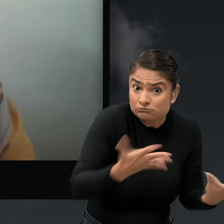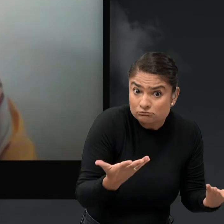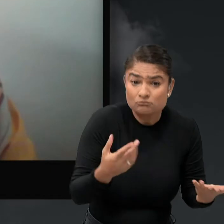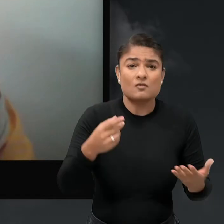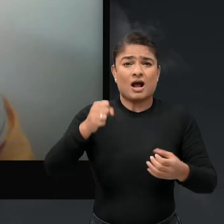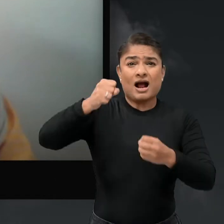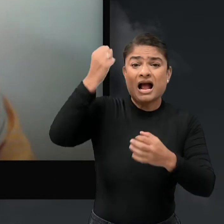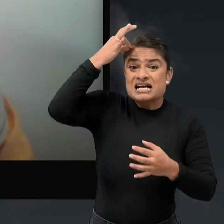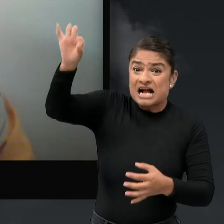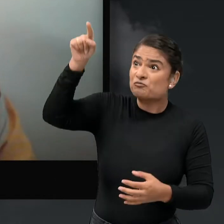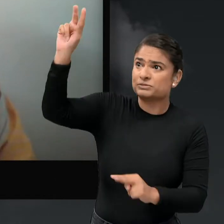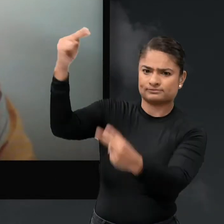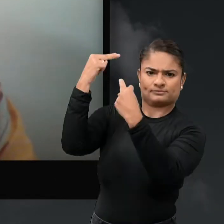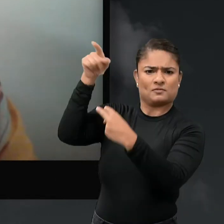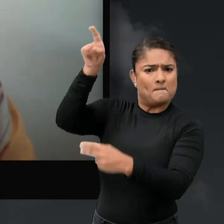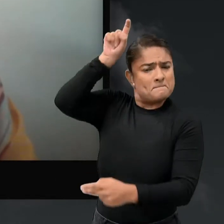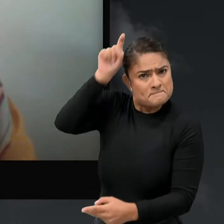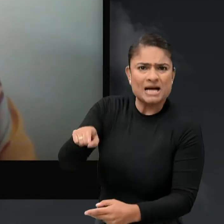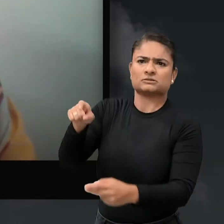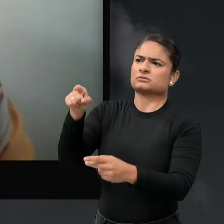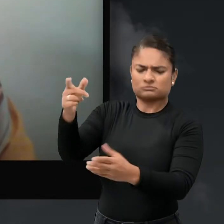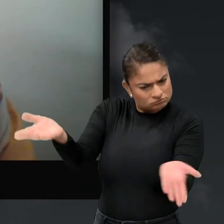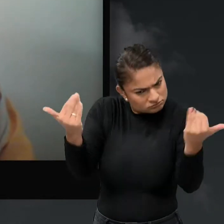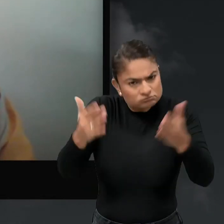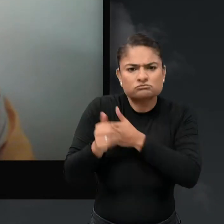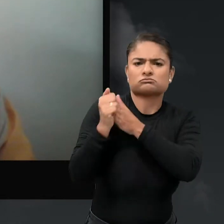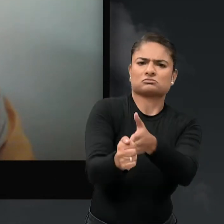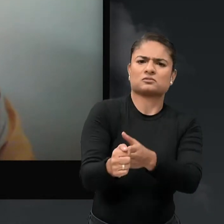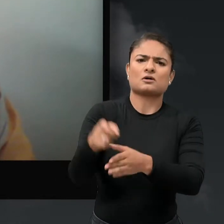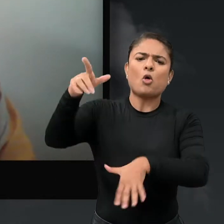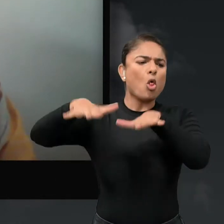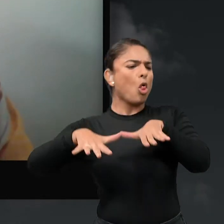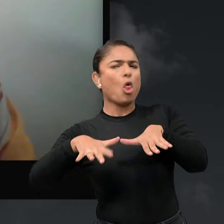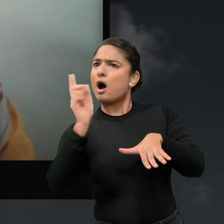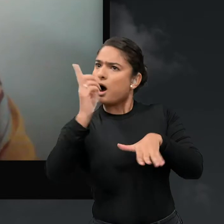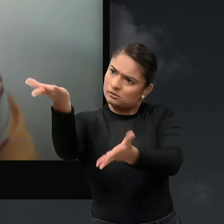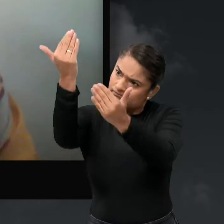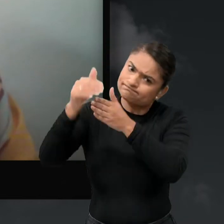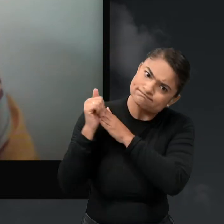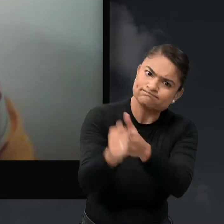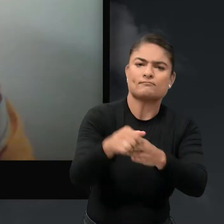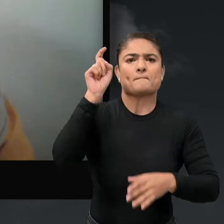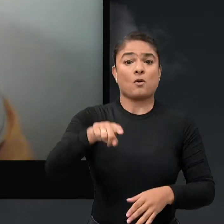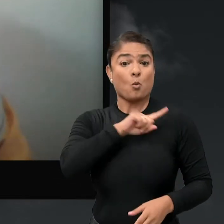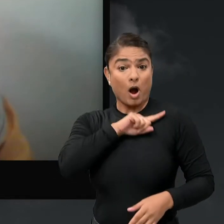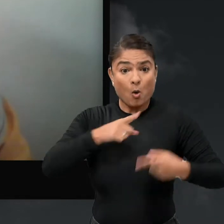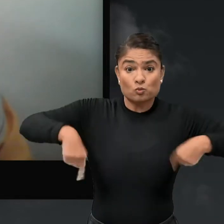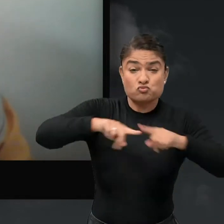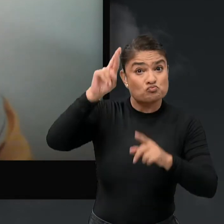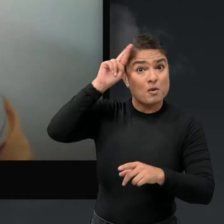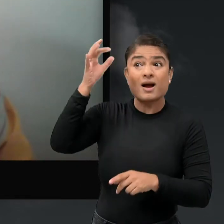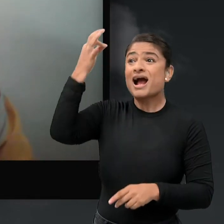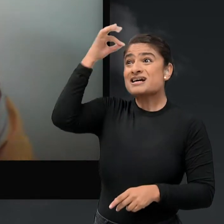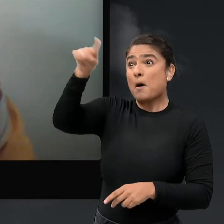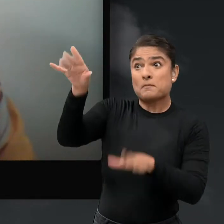And government itself needs to really take the lead here. We must remember that government are also just